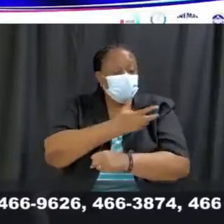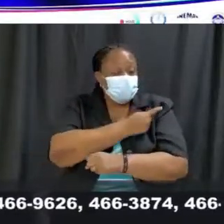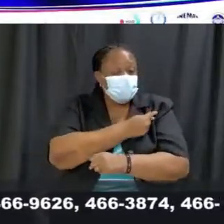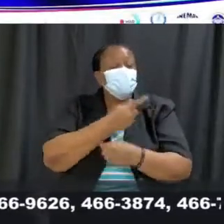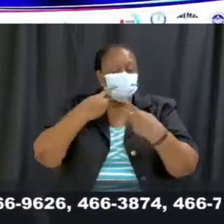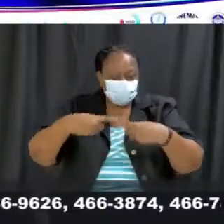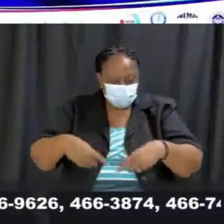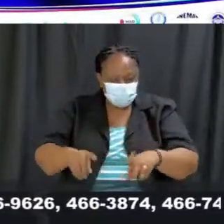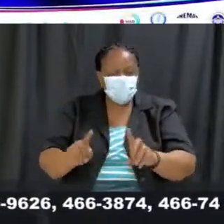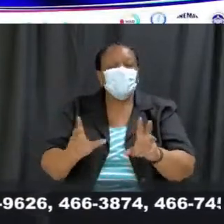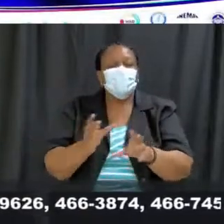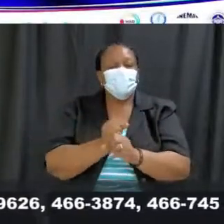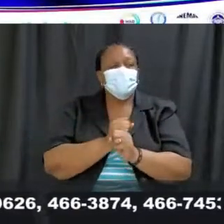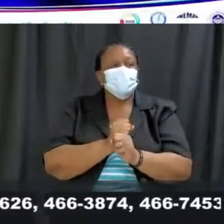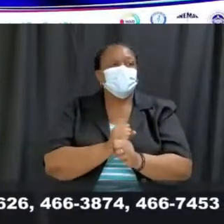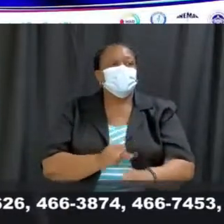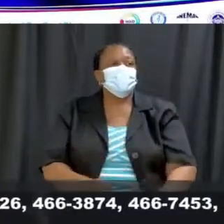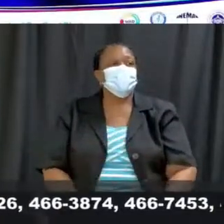Now,